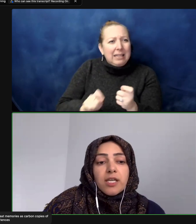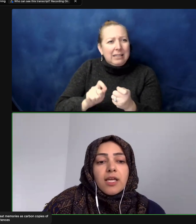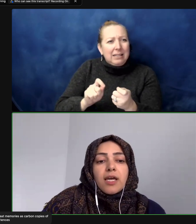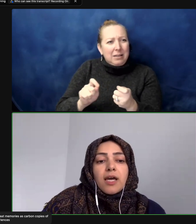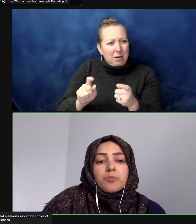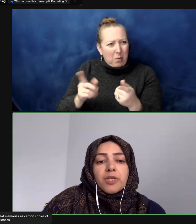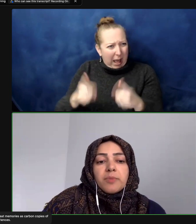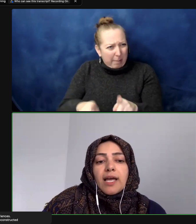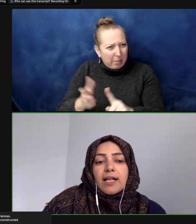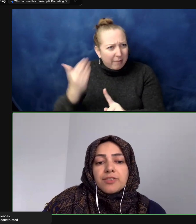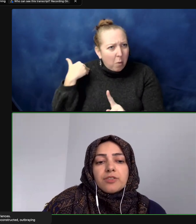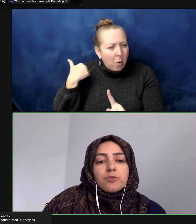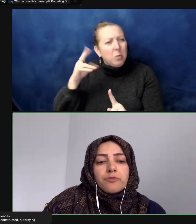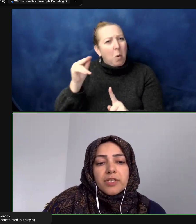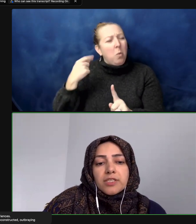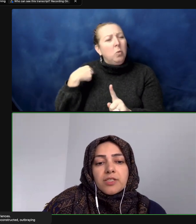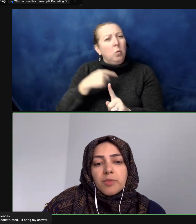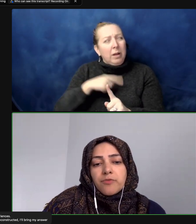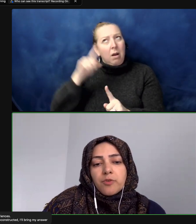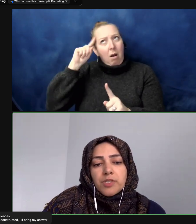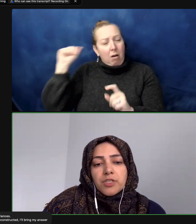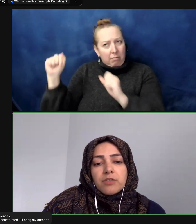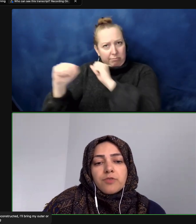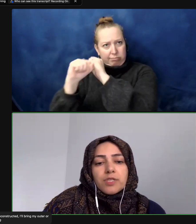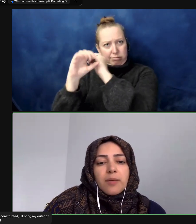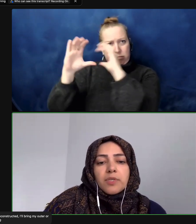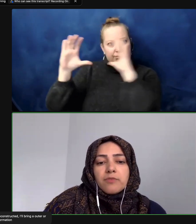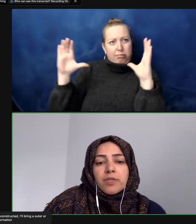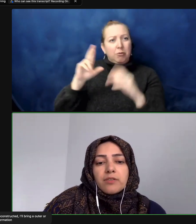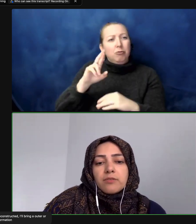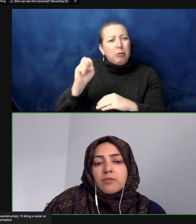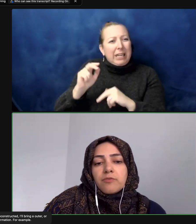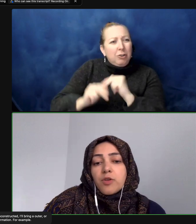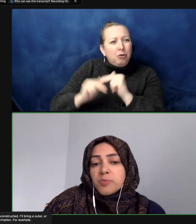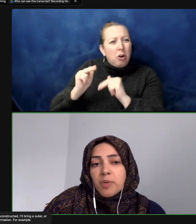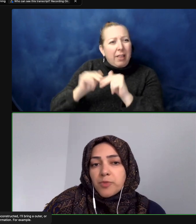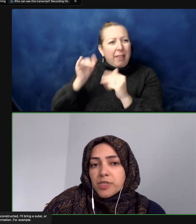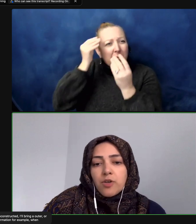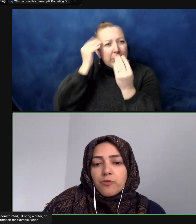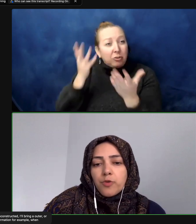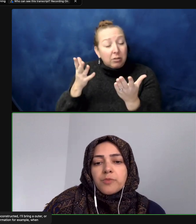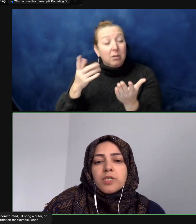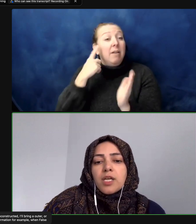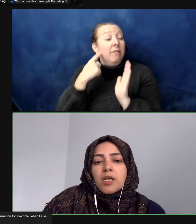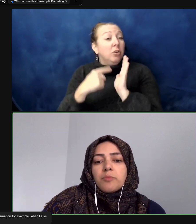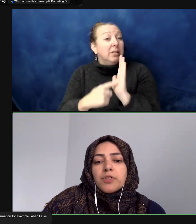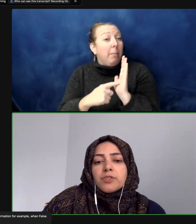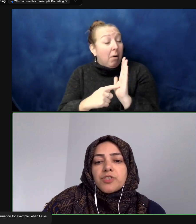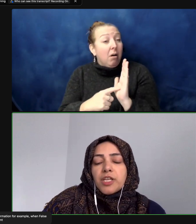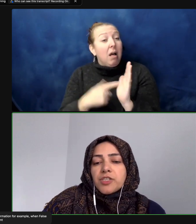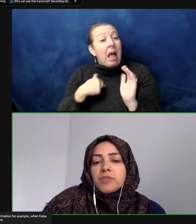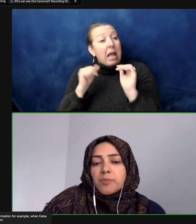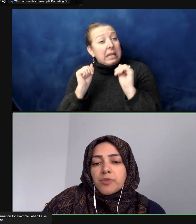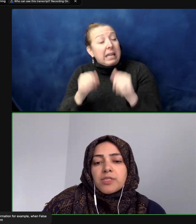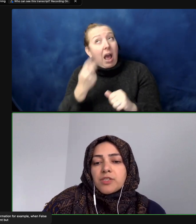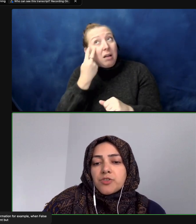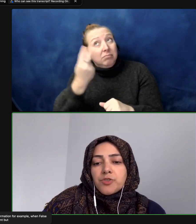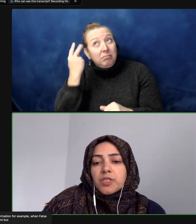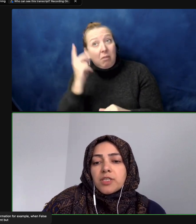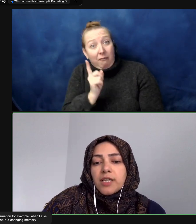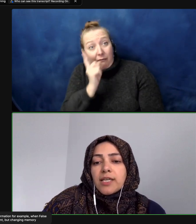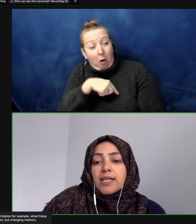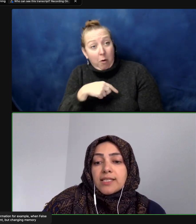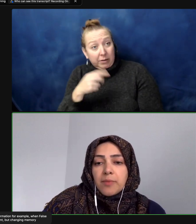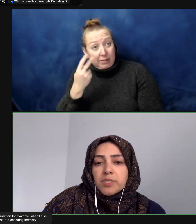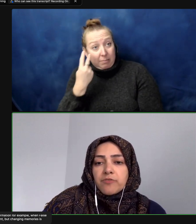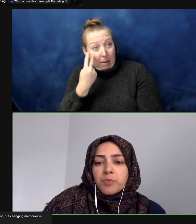reconstructed. Our brain may alter or fill in some information, for example, when false memories are formed, but changing memories is